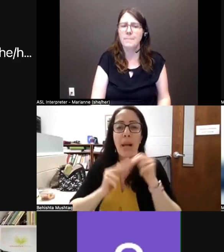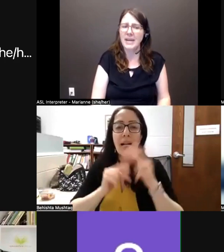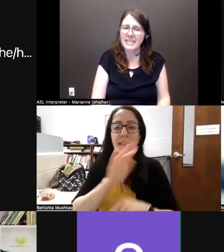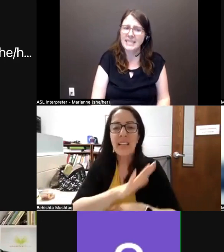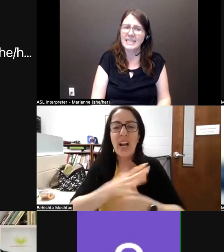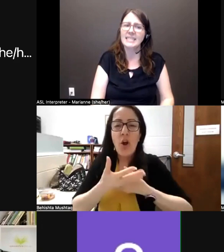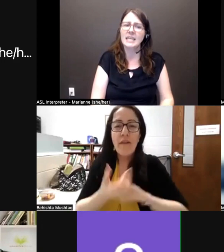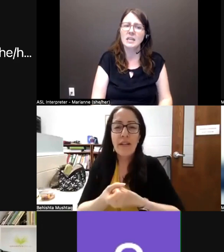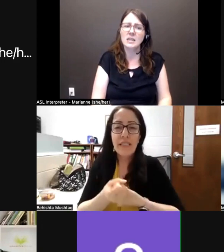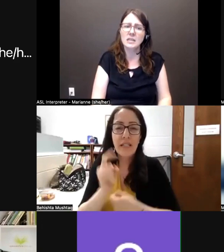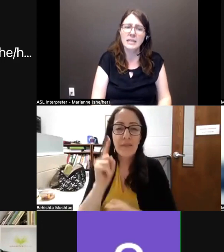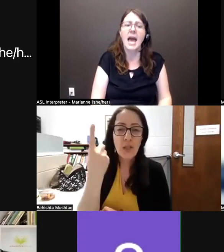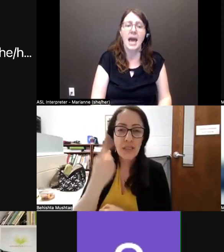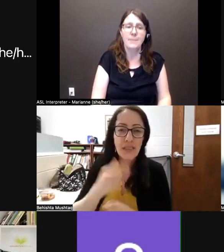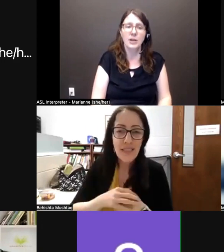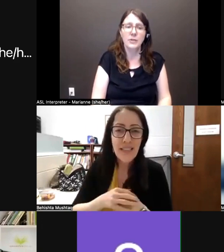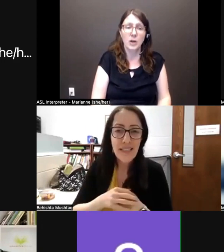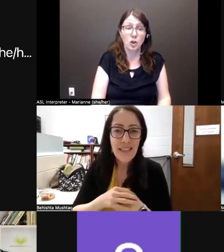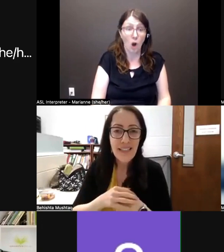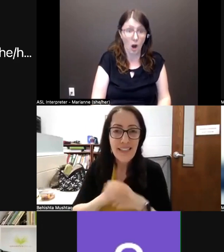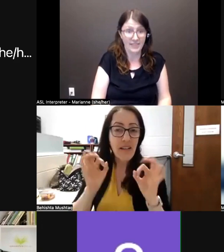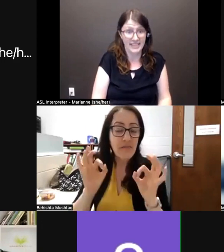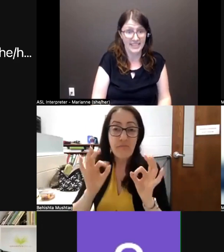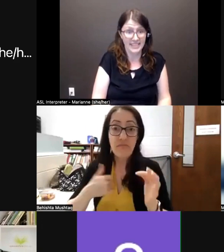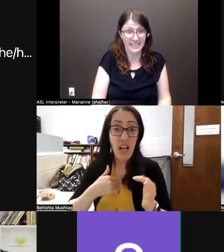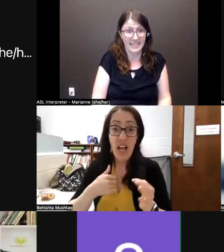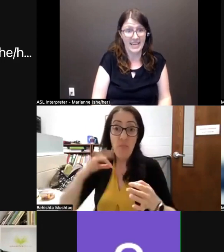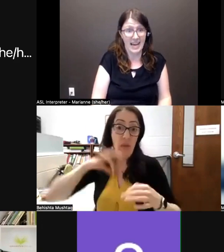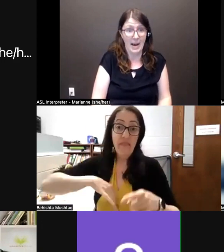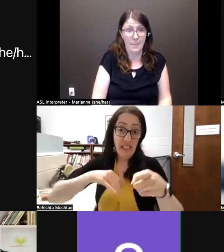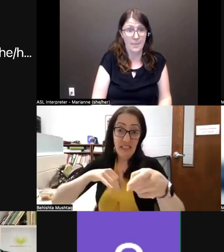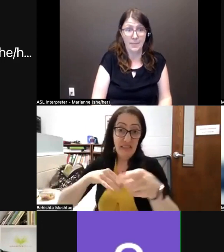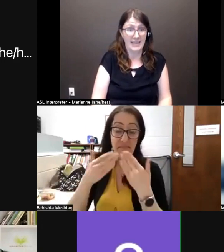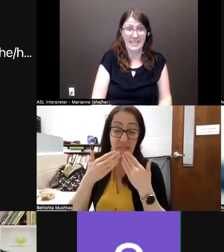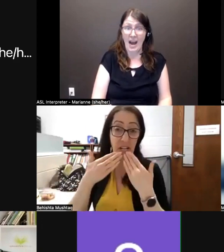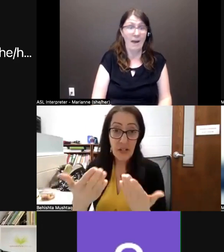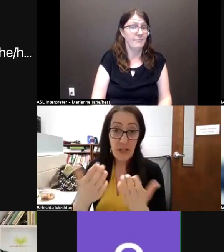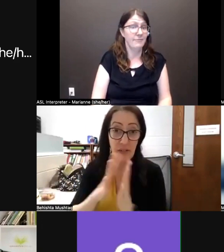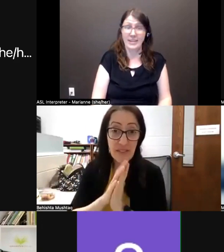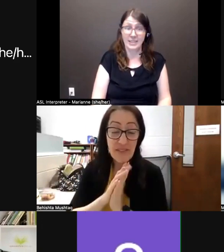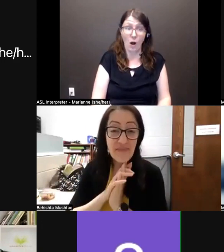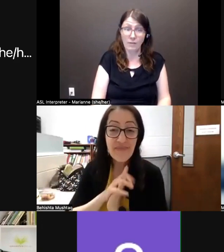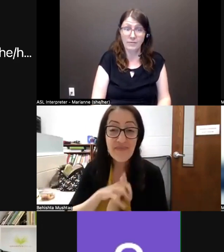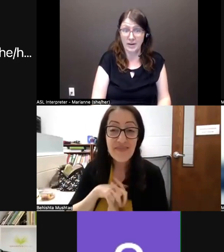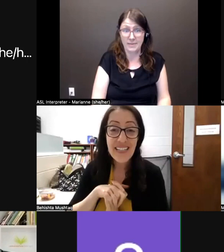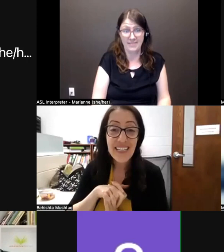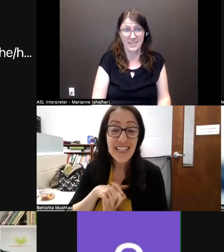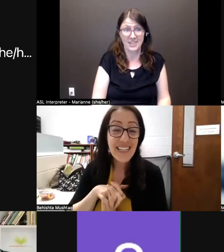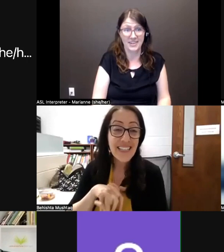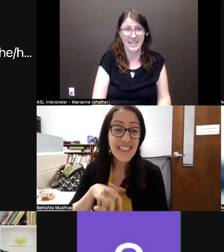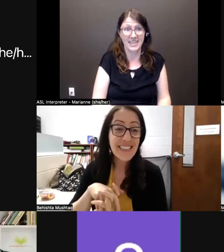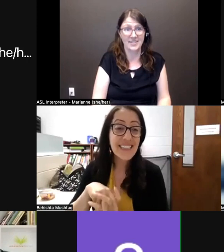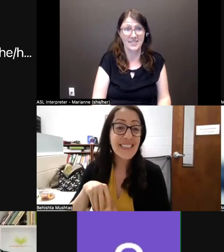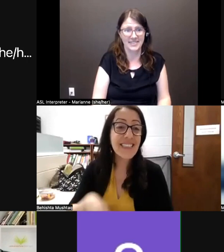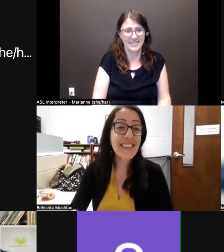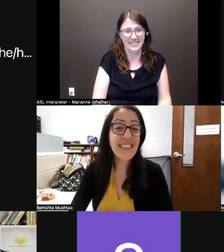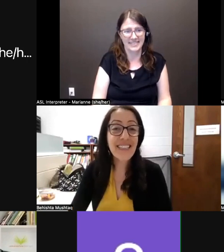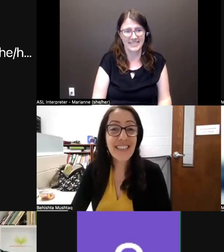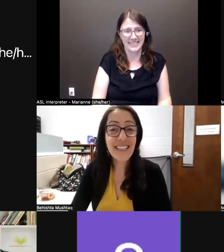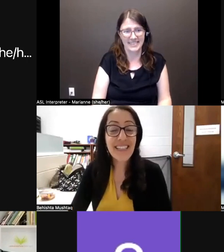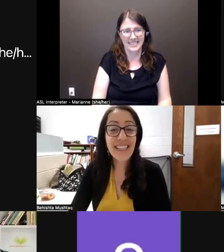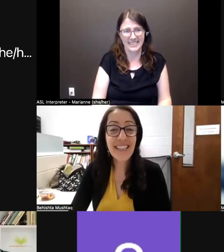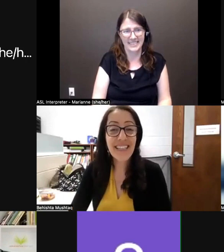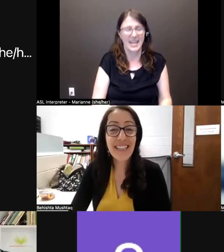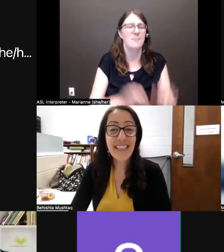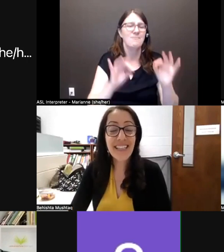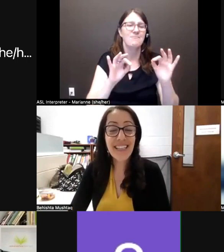some basic skills and build their confidence. But I find this all very beneficial. Thank you. Perfect.